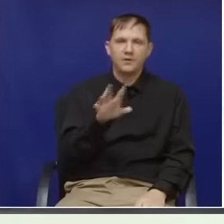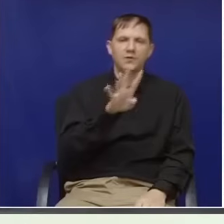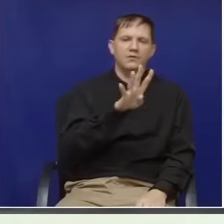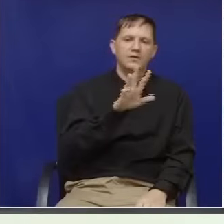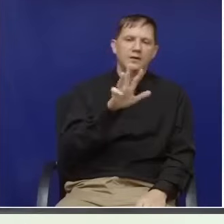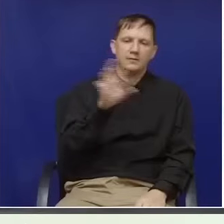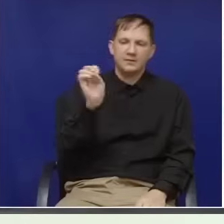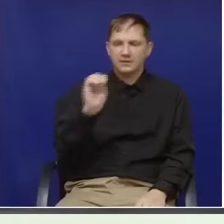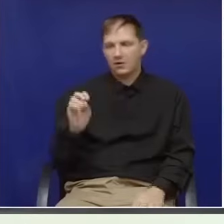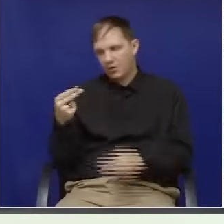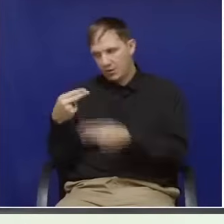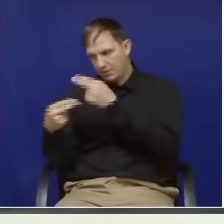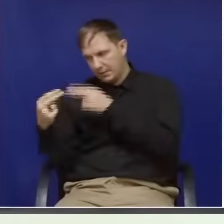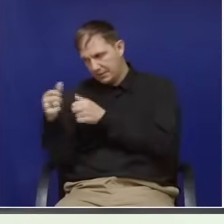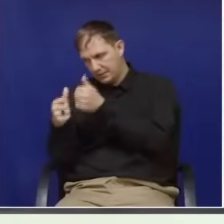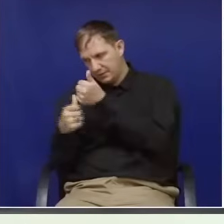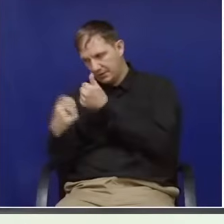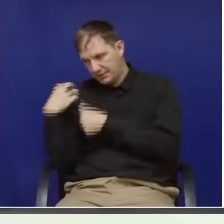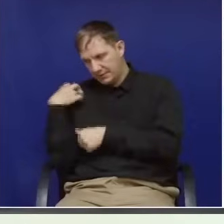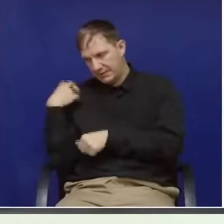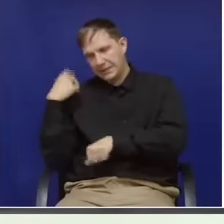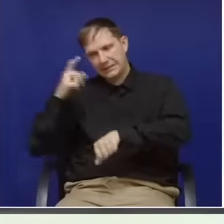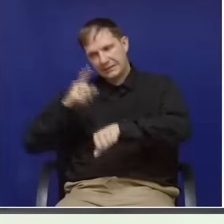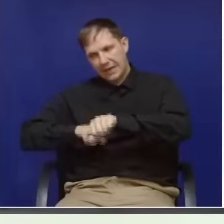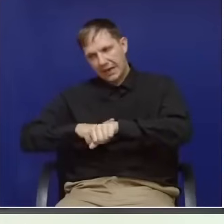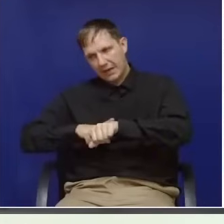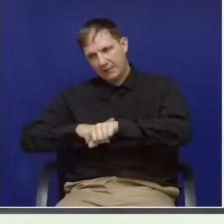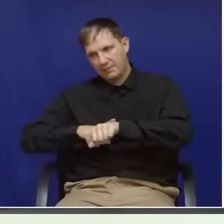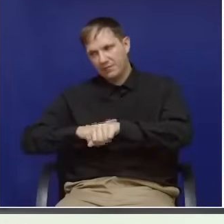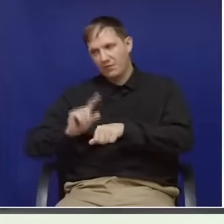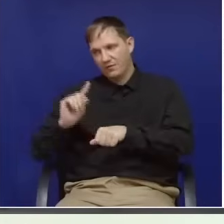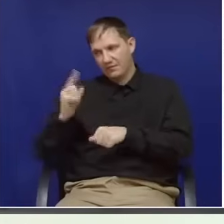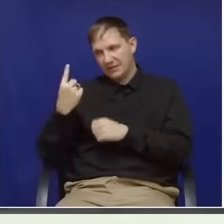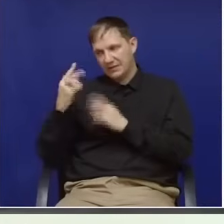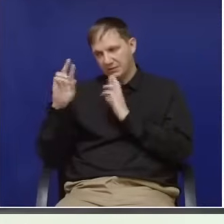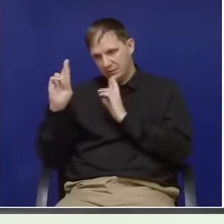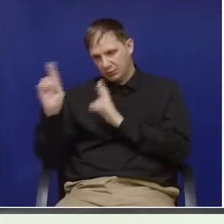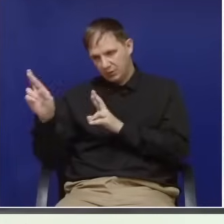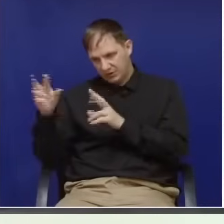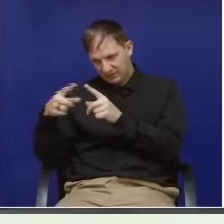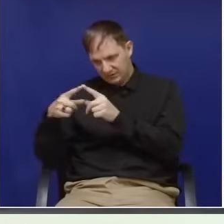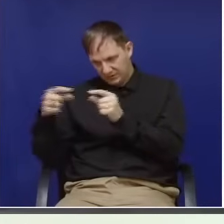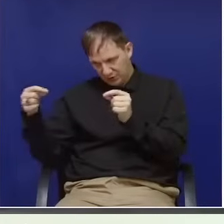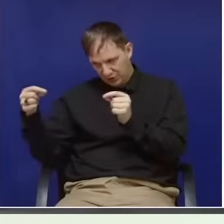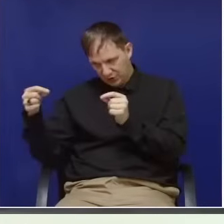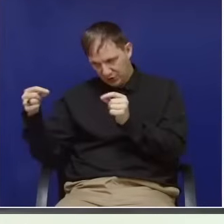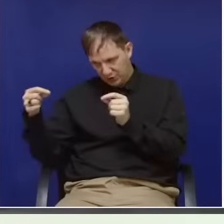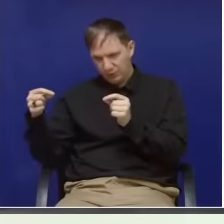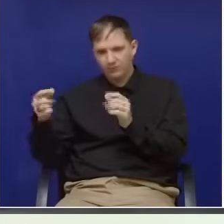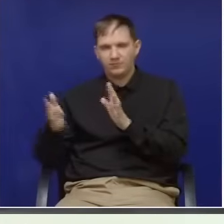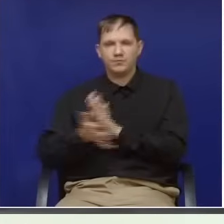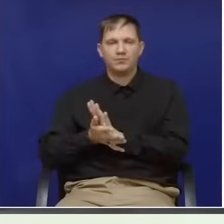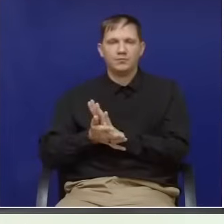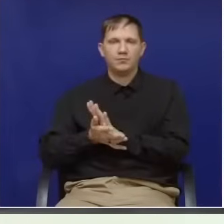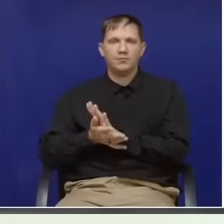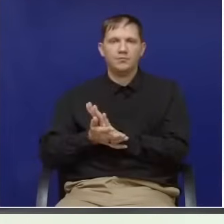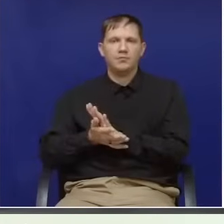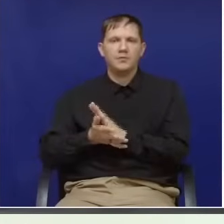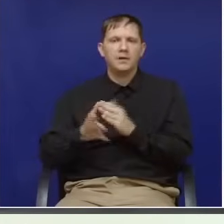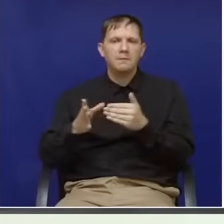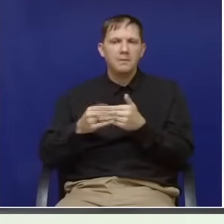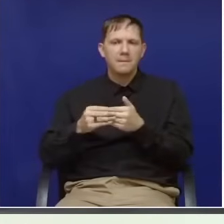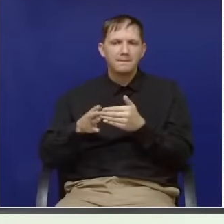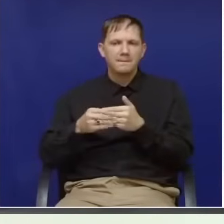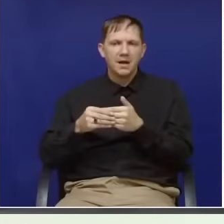Honourable Deputy Minister, unfortunately the time for the first response has run out. Thank you. Is there a member